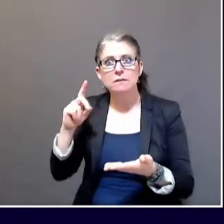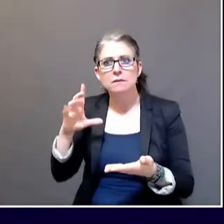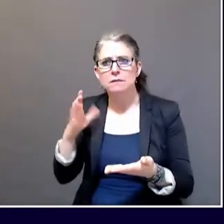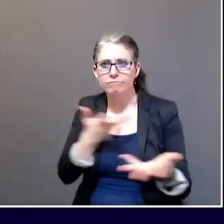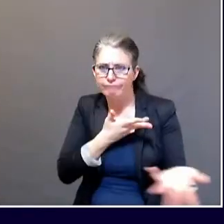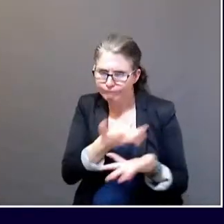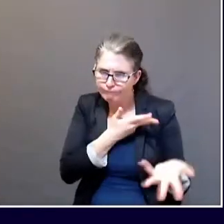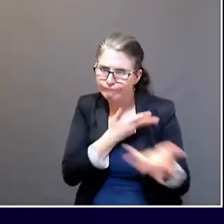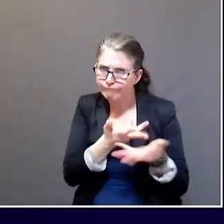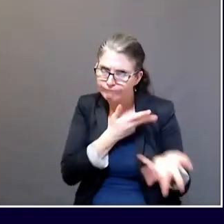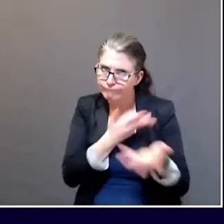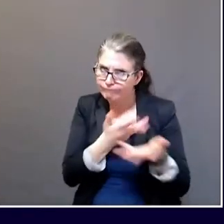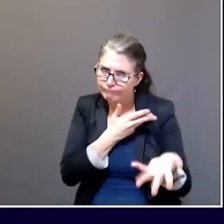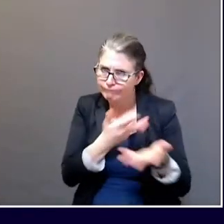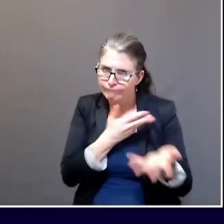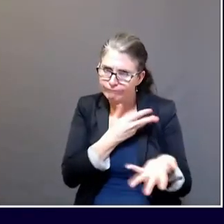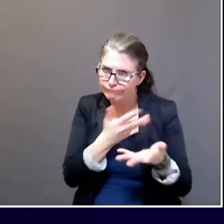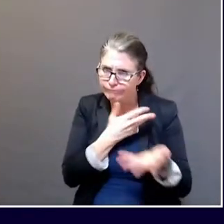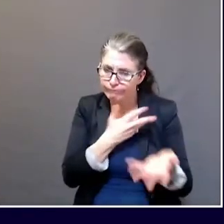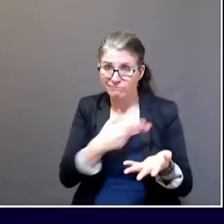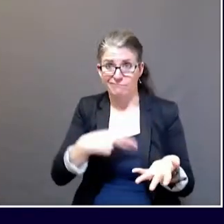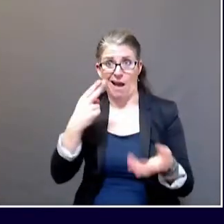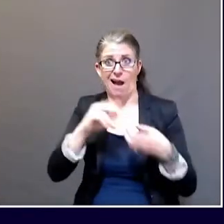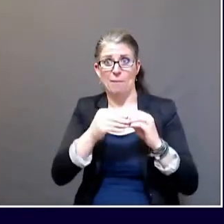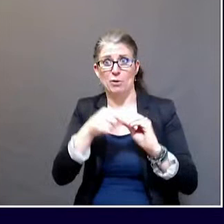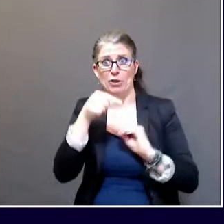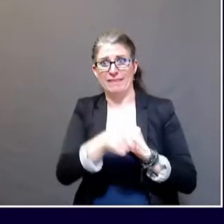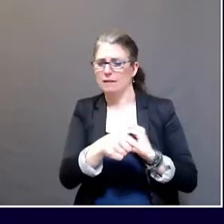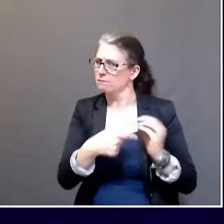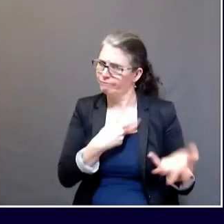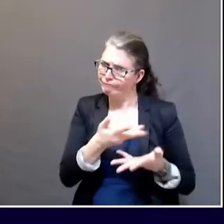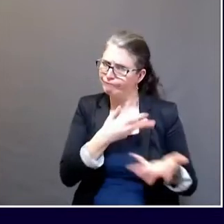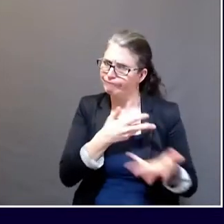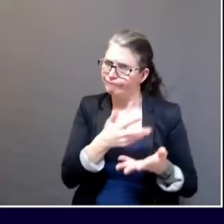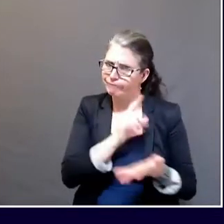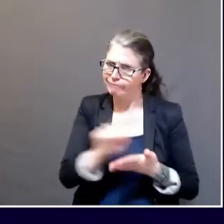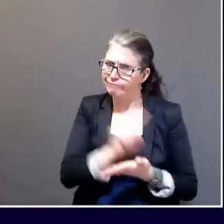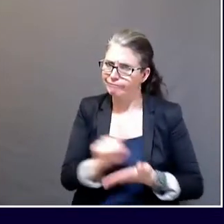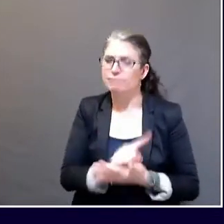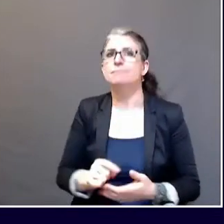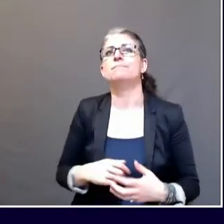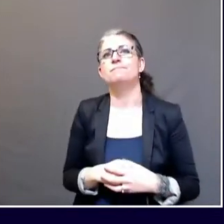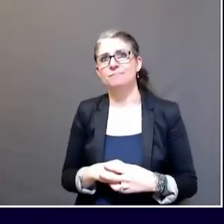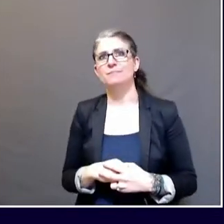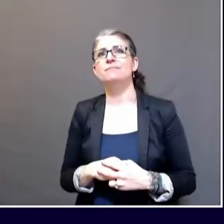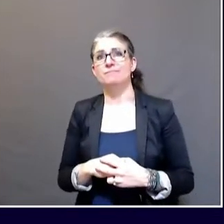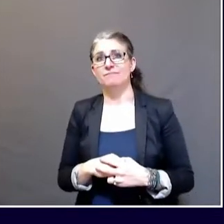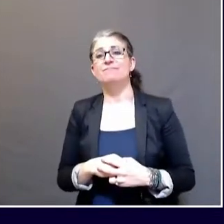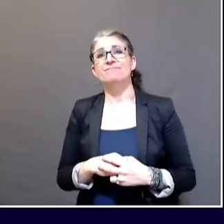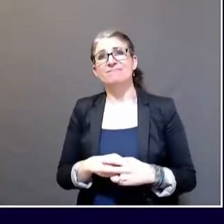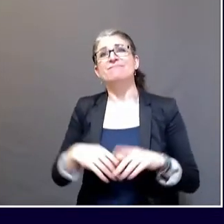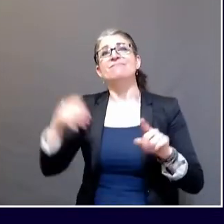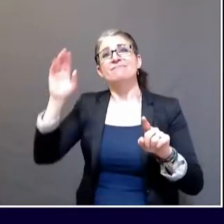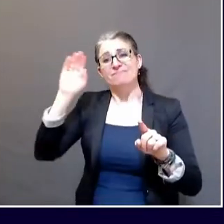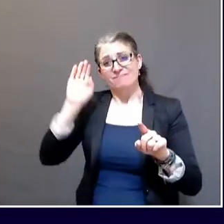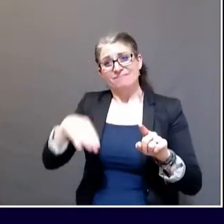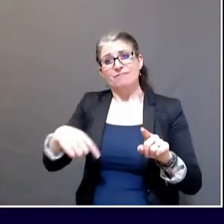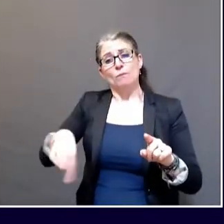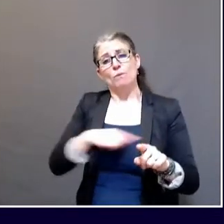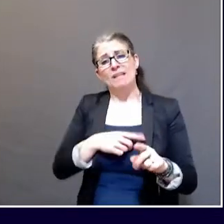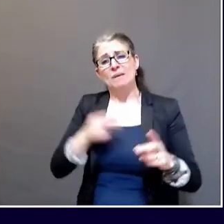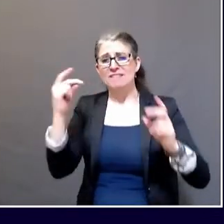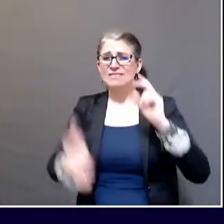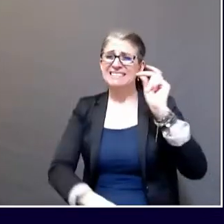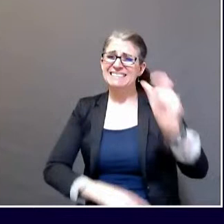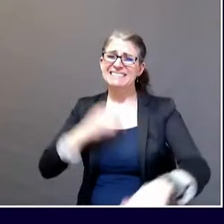we understand that we all are looking to accelerate our plans as quickly as possible, and that from certain vantage points, it may seem